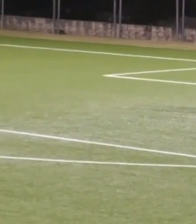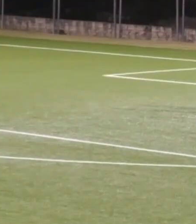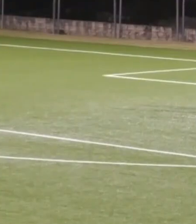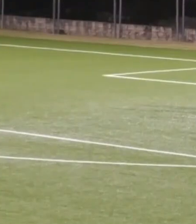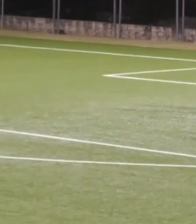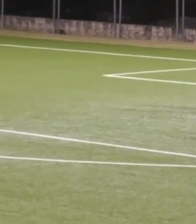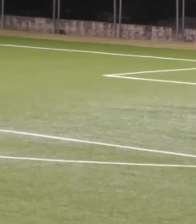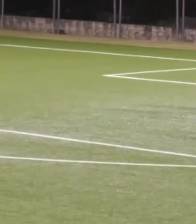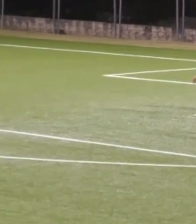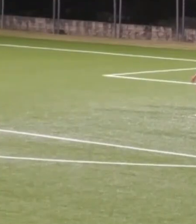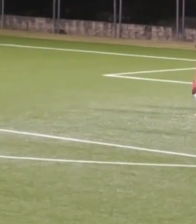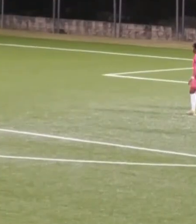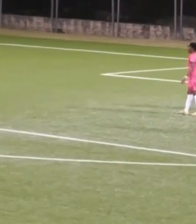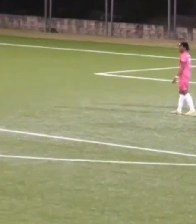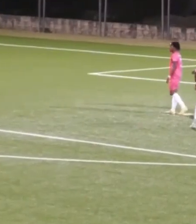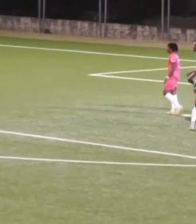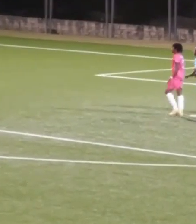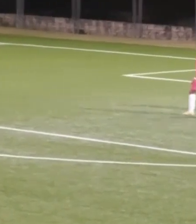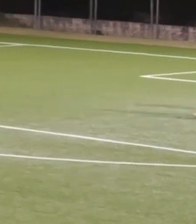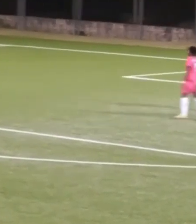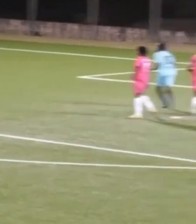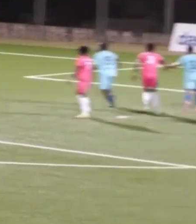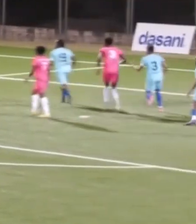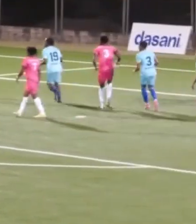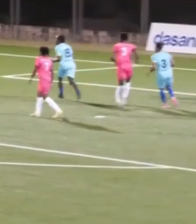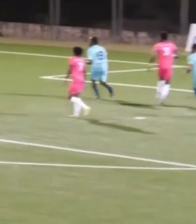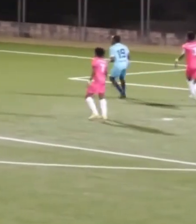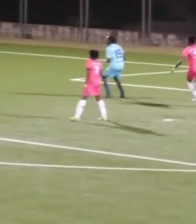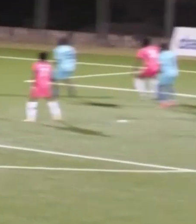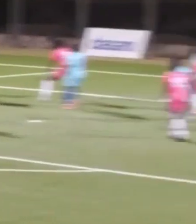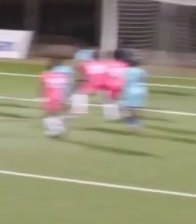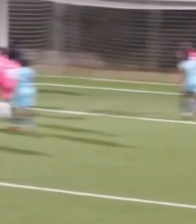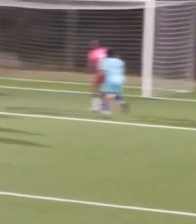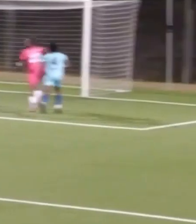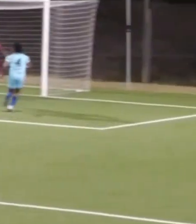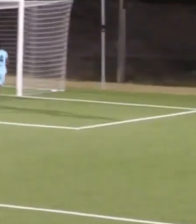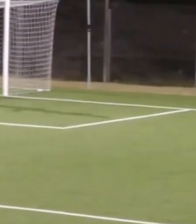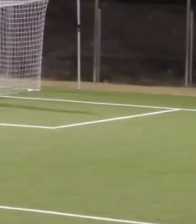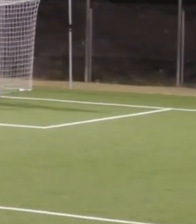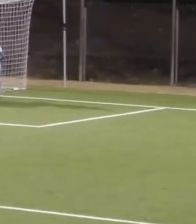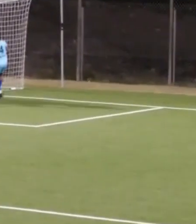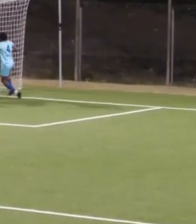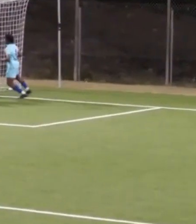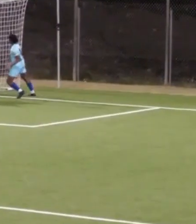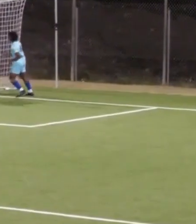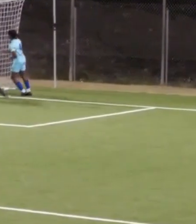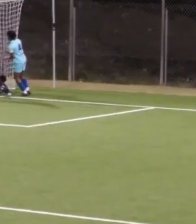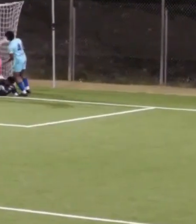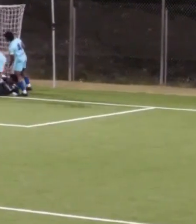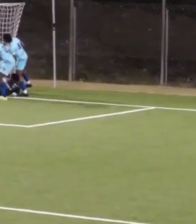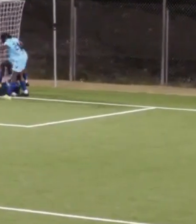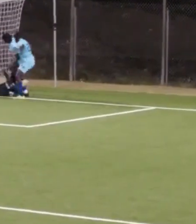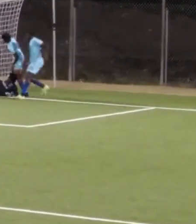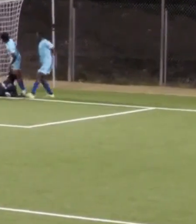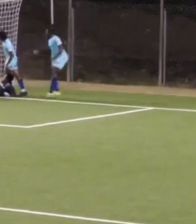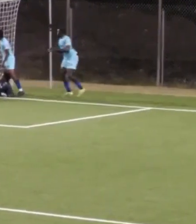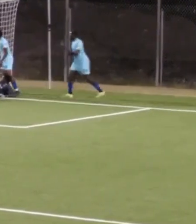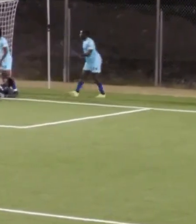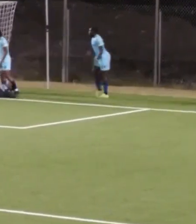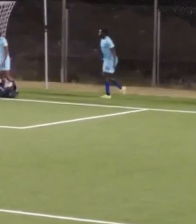ball situation is a real problem for defences this afternoon. Jaria Malcolm gets a fingertip on it, but